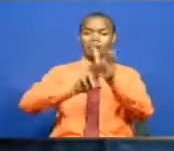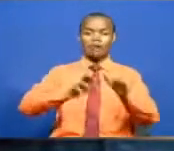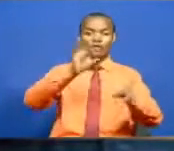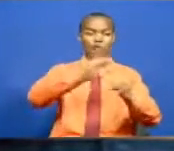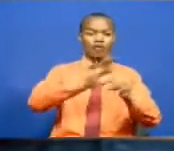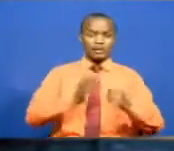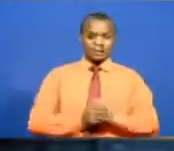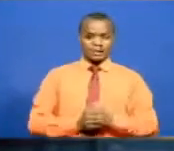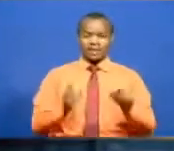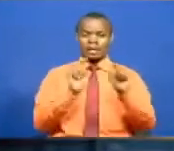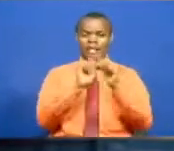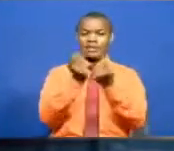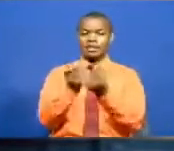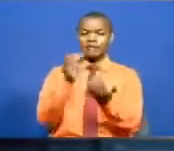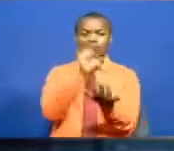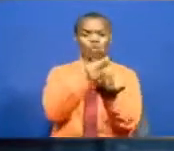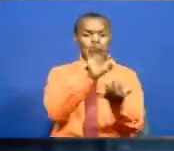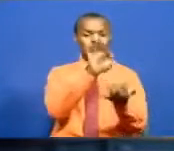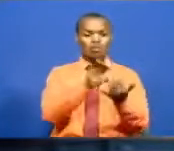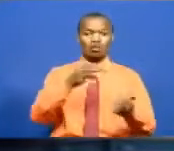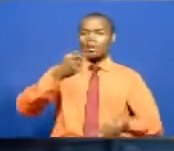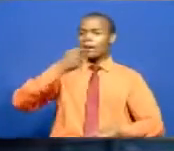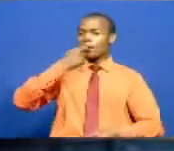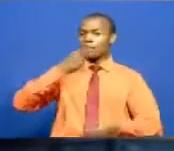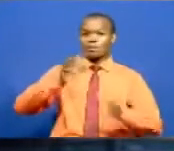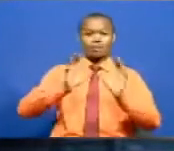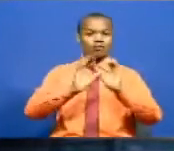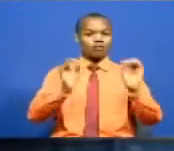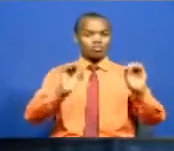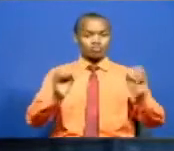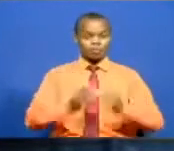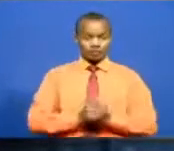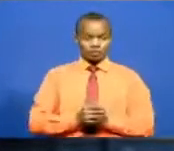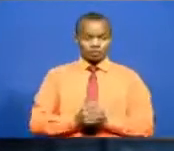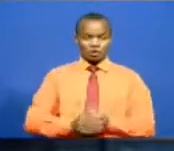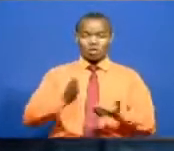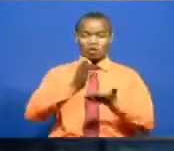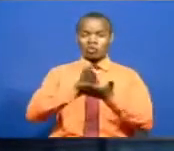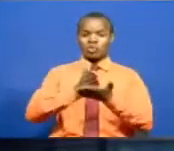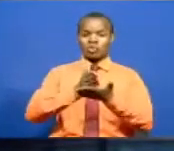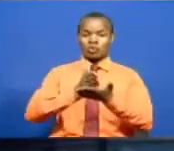Teams don't choose referees. Chebukat is a referee.